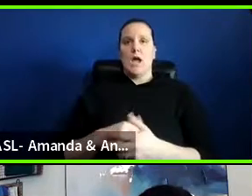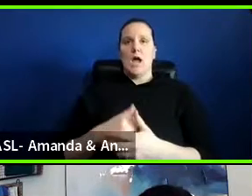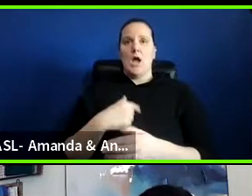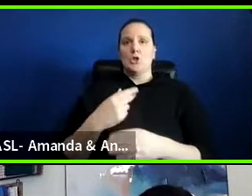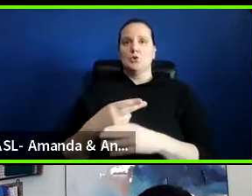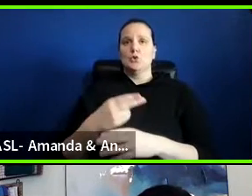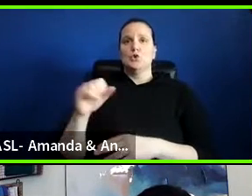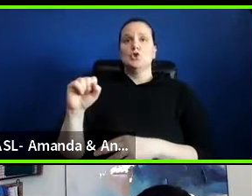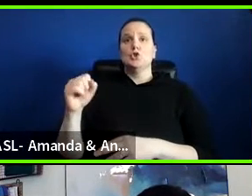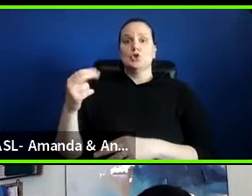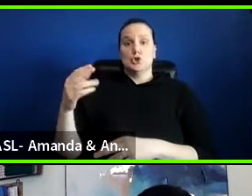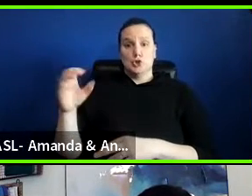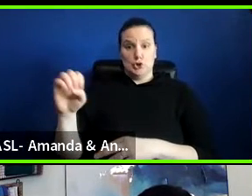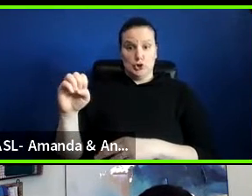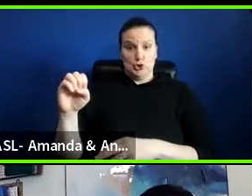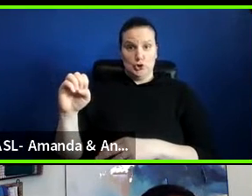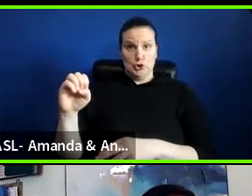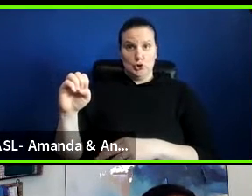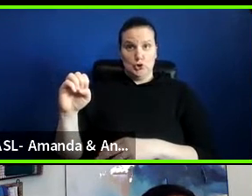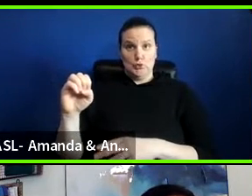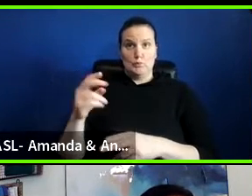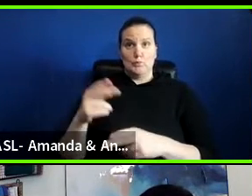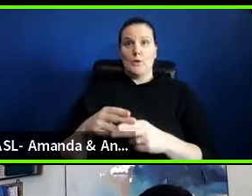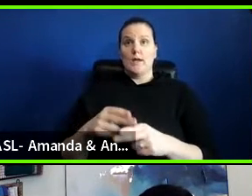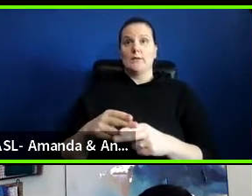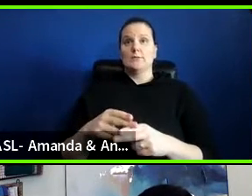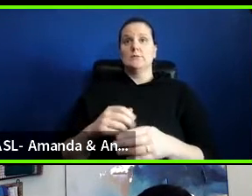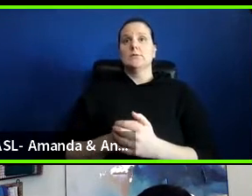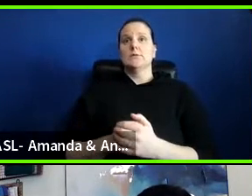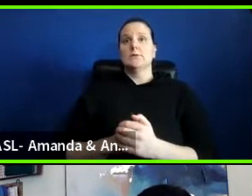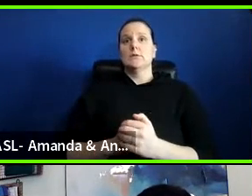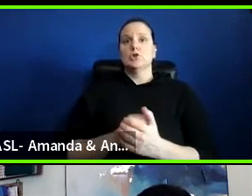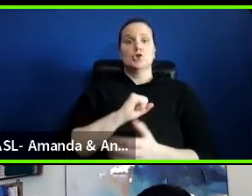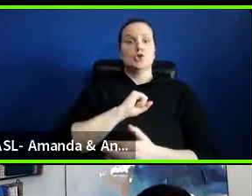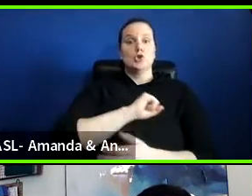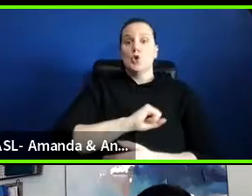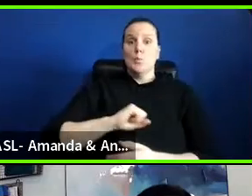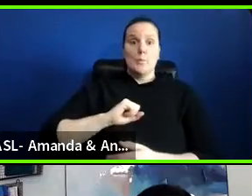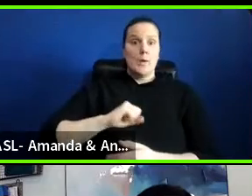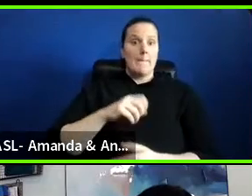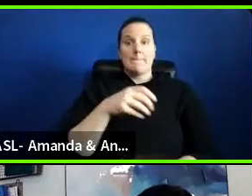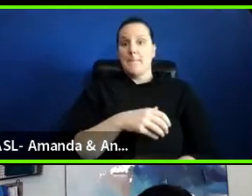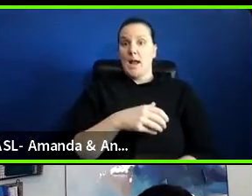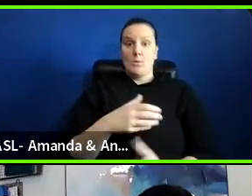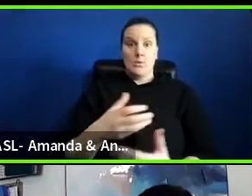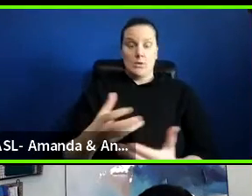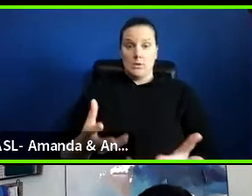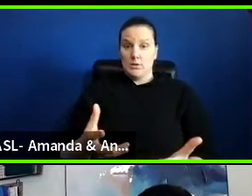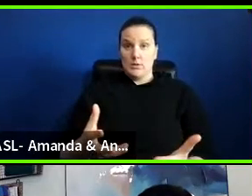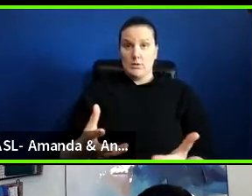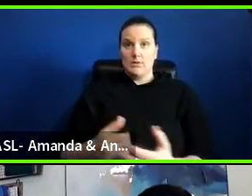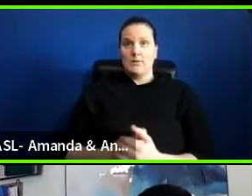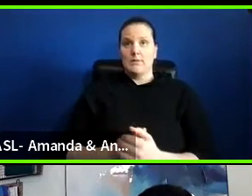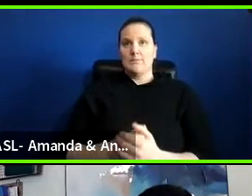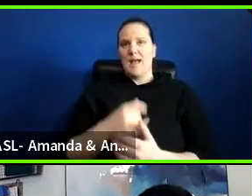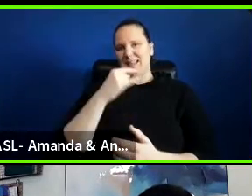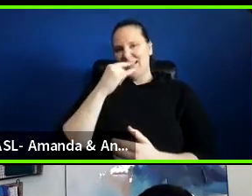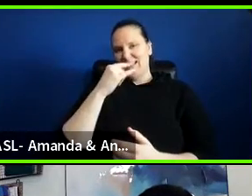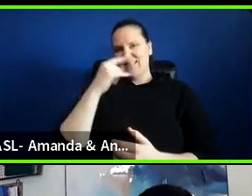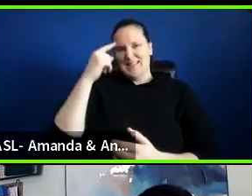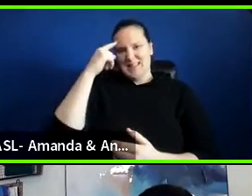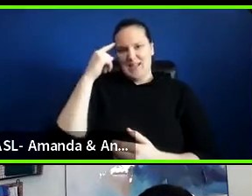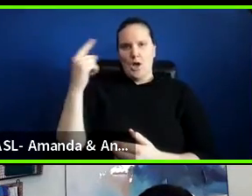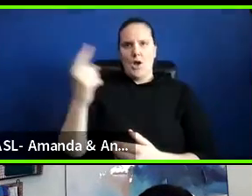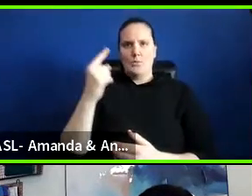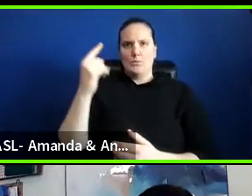she, her pronouns. And my superpower, at least my kids think that I